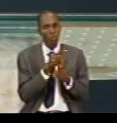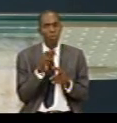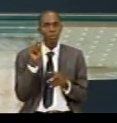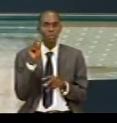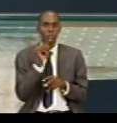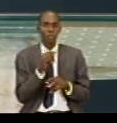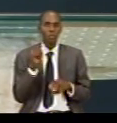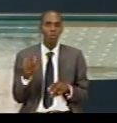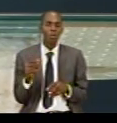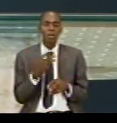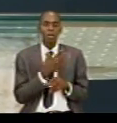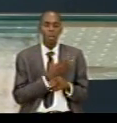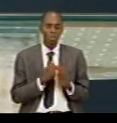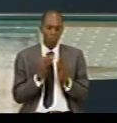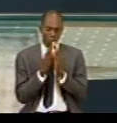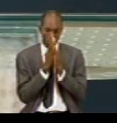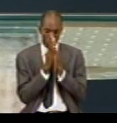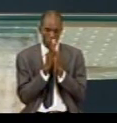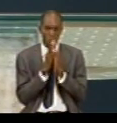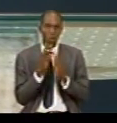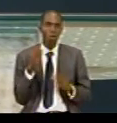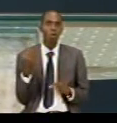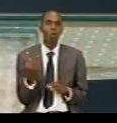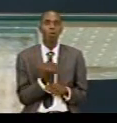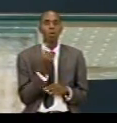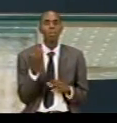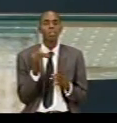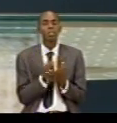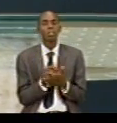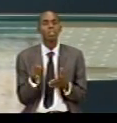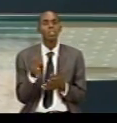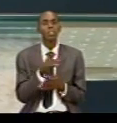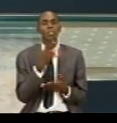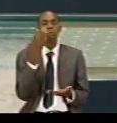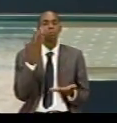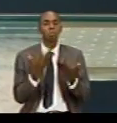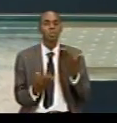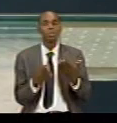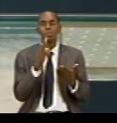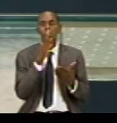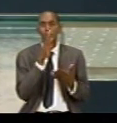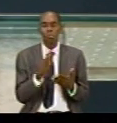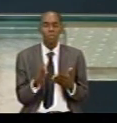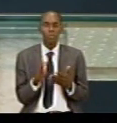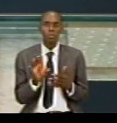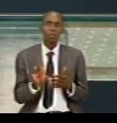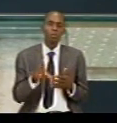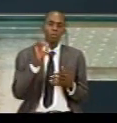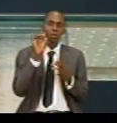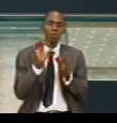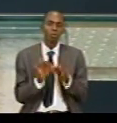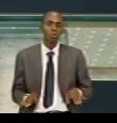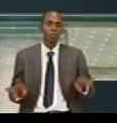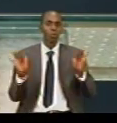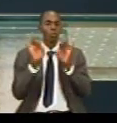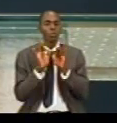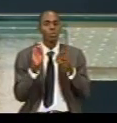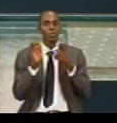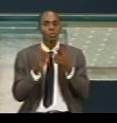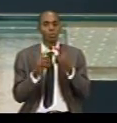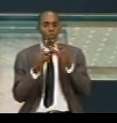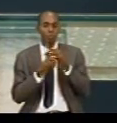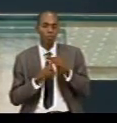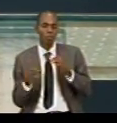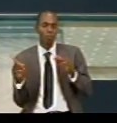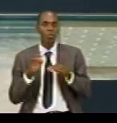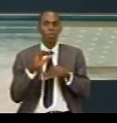watch ye therefore, and pray always, that ye may be accounted worthy to escape all